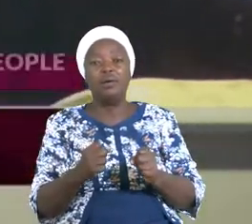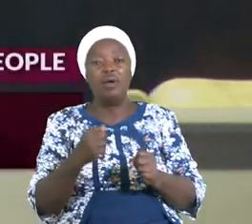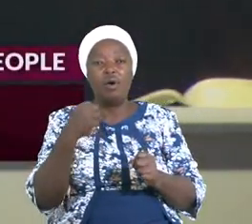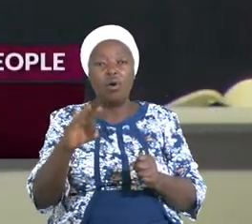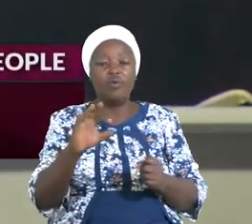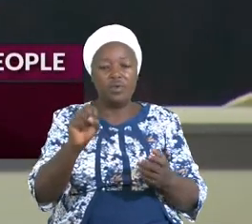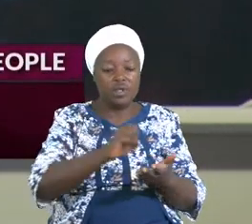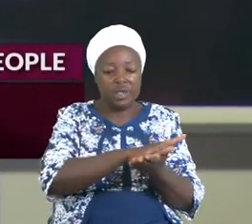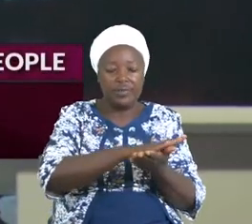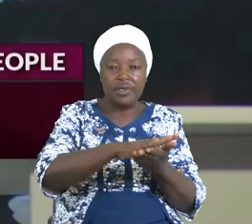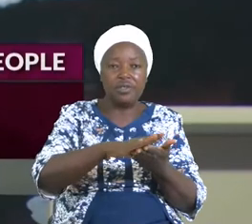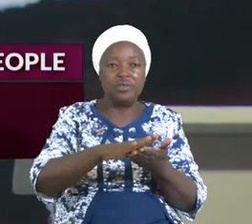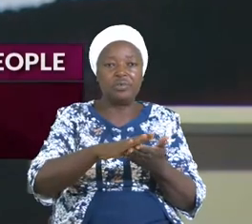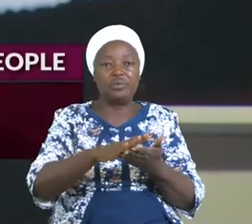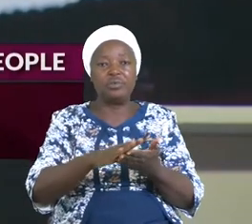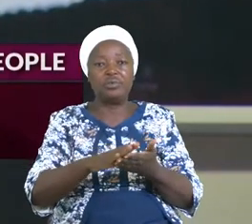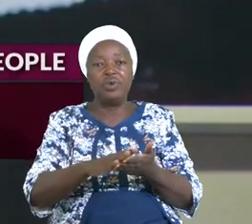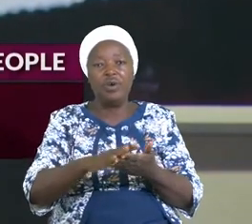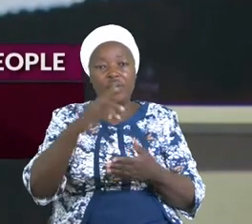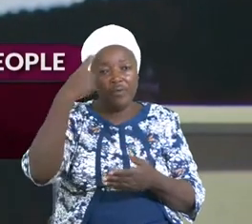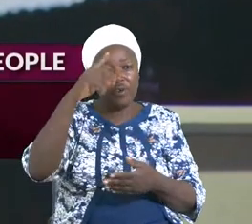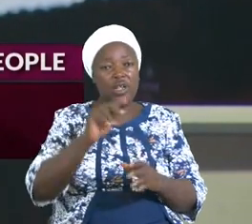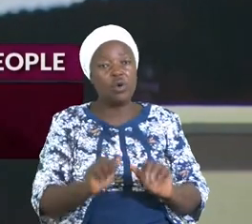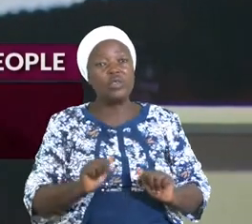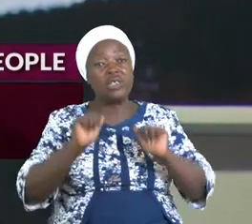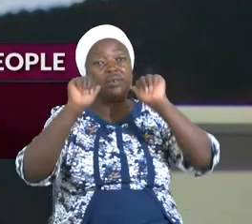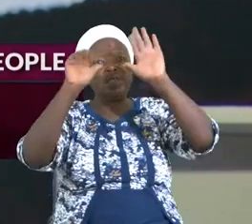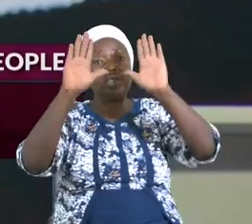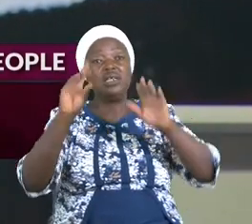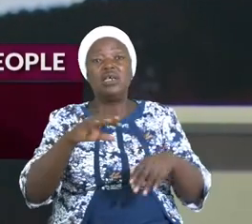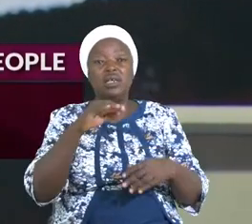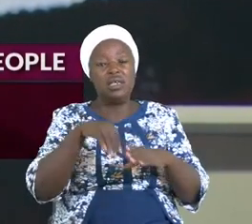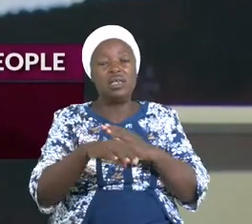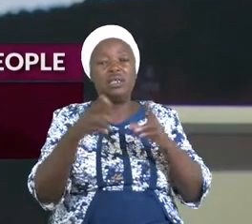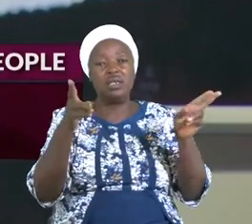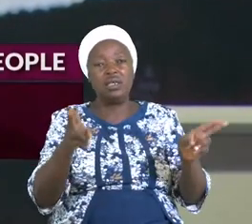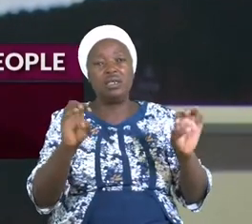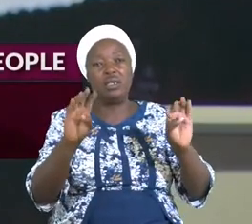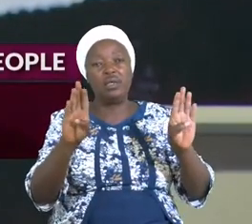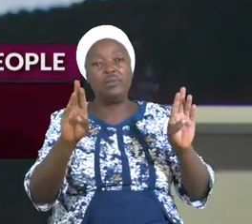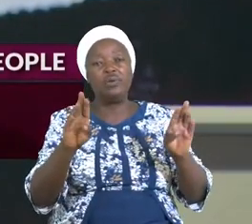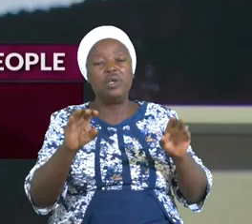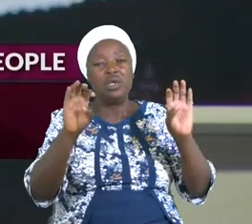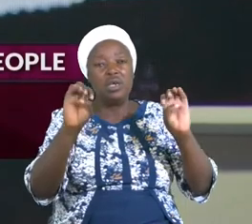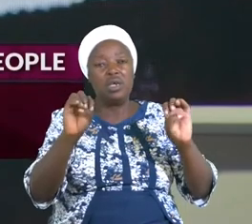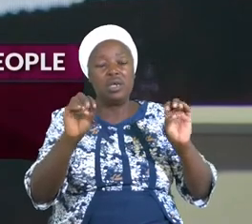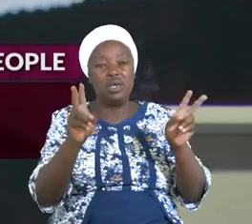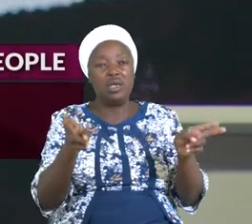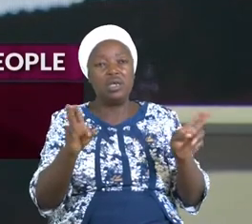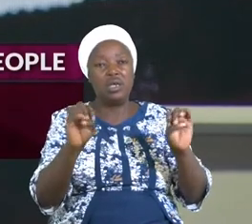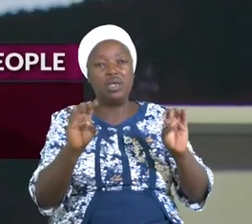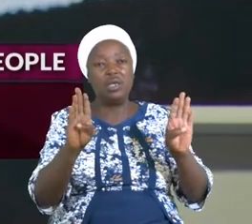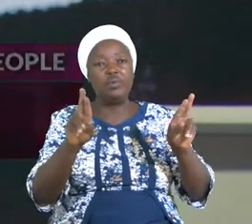sanctification for the consecrated. Hebrews chapter 13,